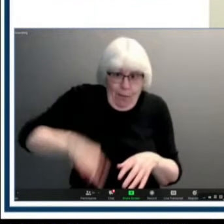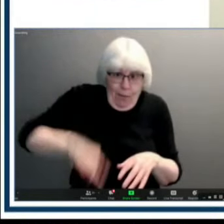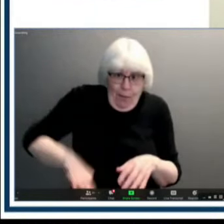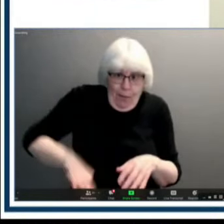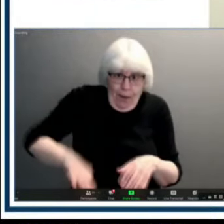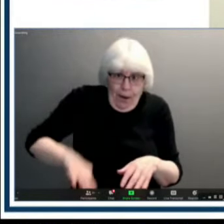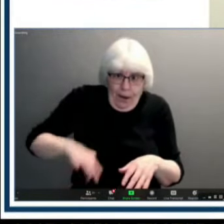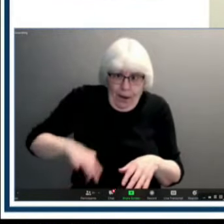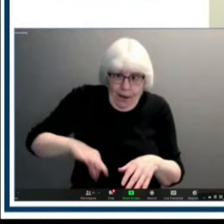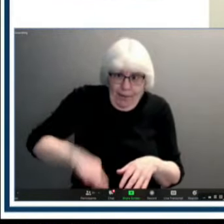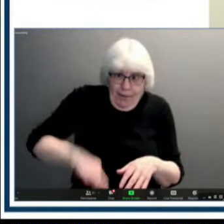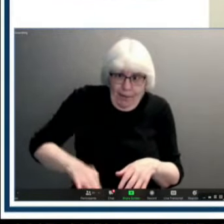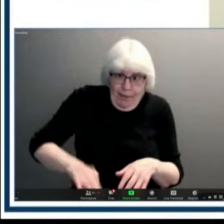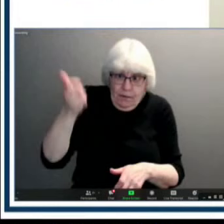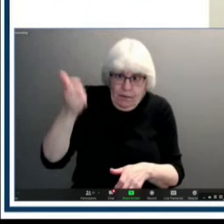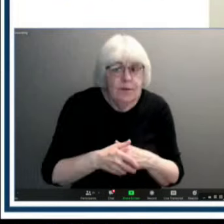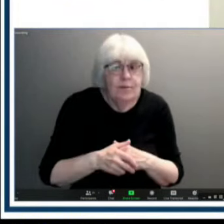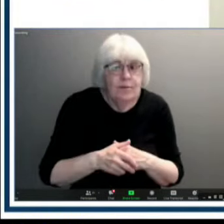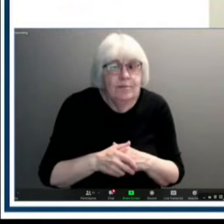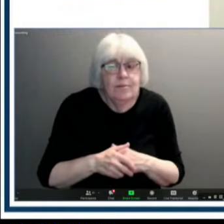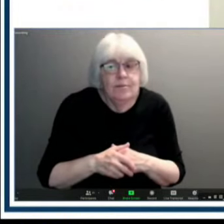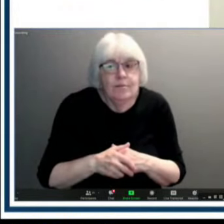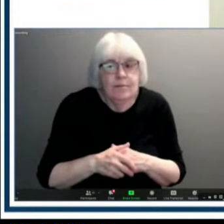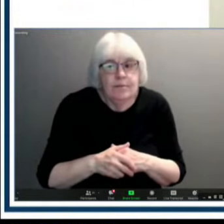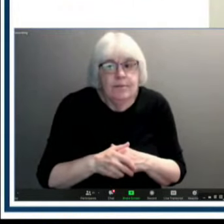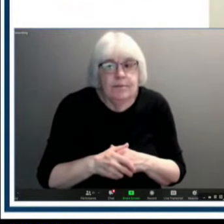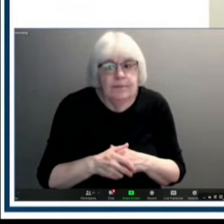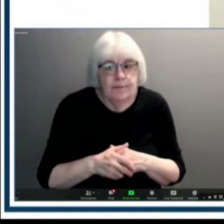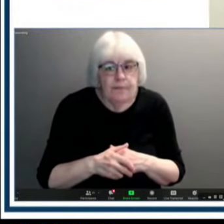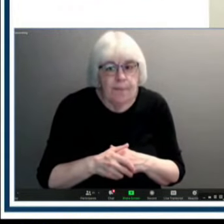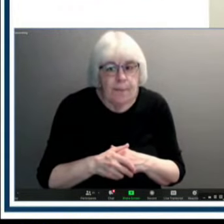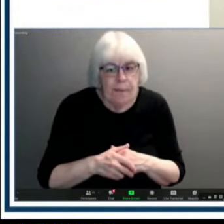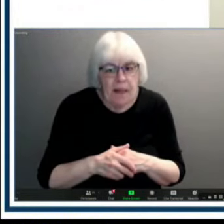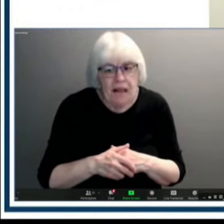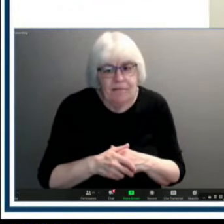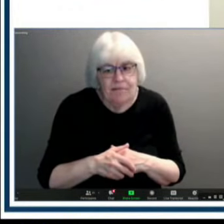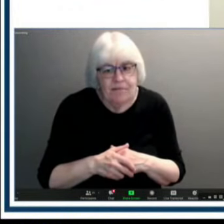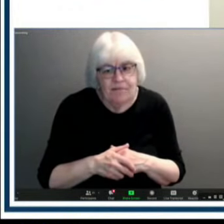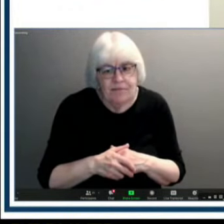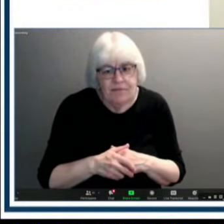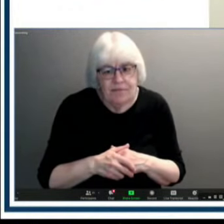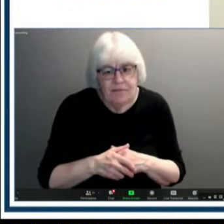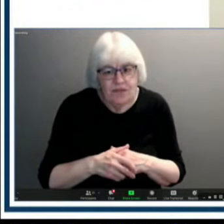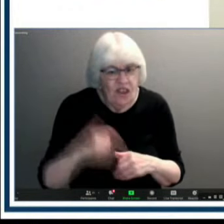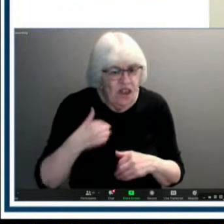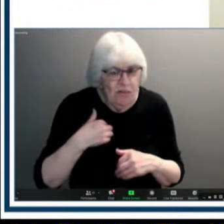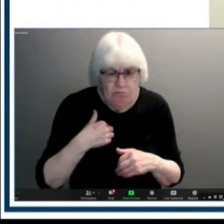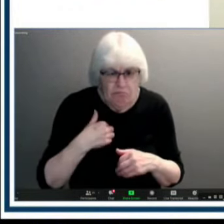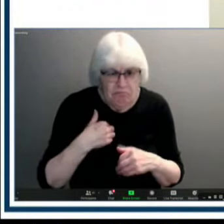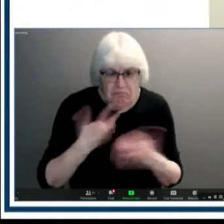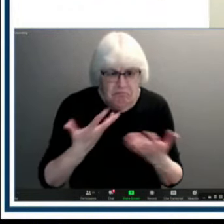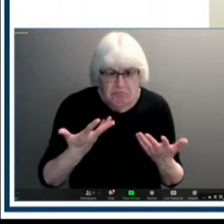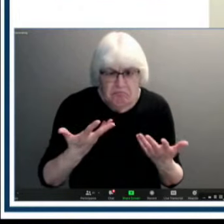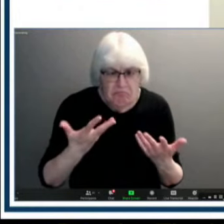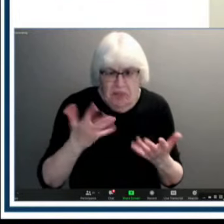Tim. I hadn't heard that specifically, but what I would speak to is, 500 cases.